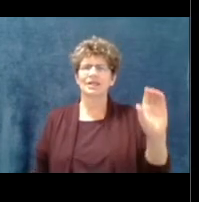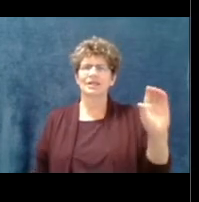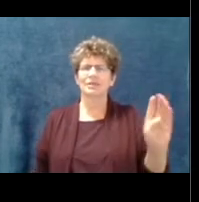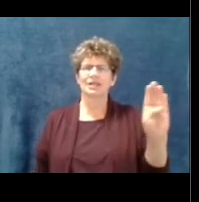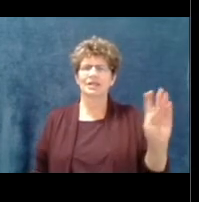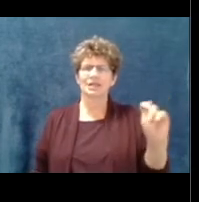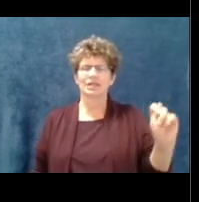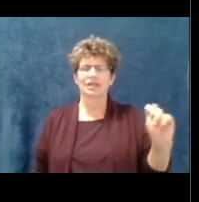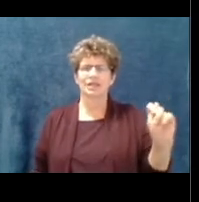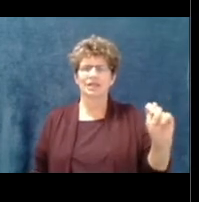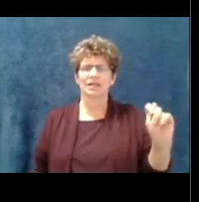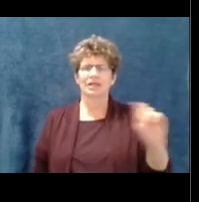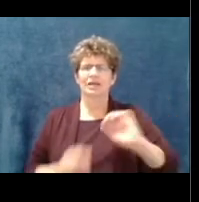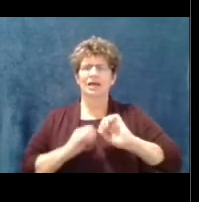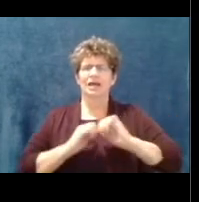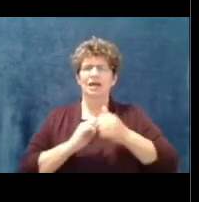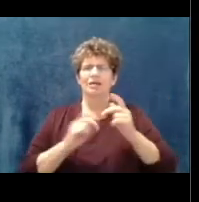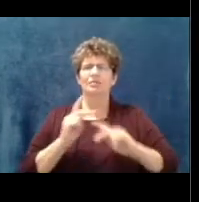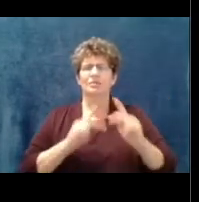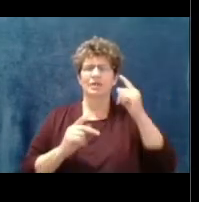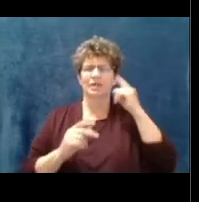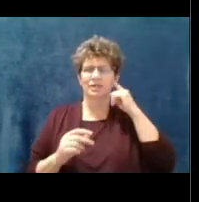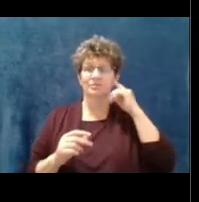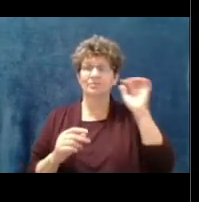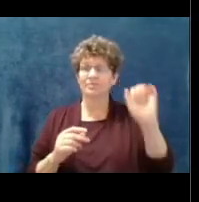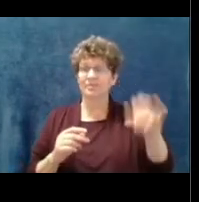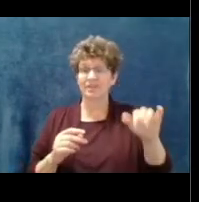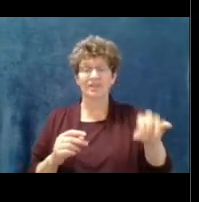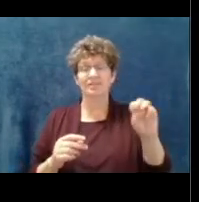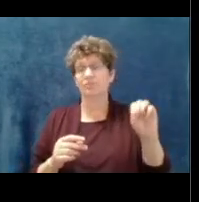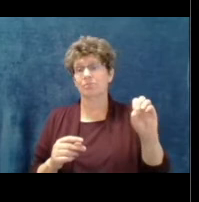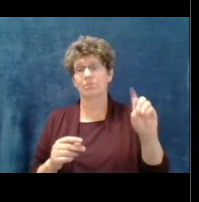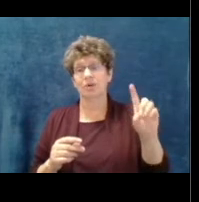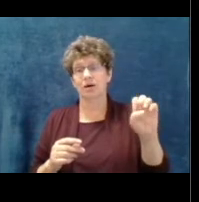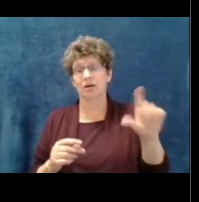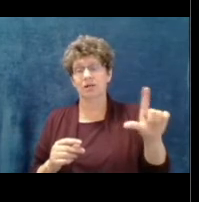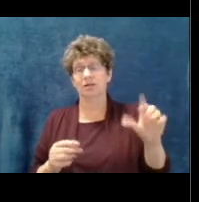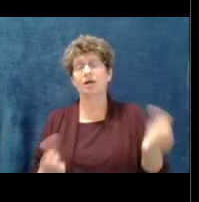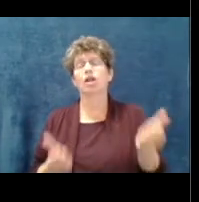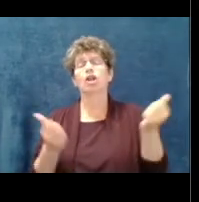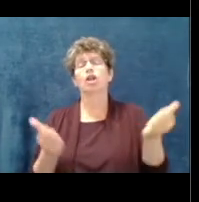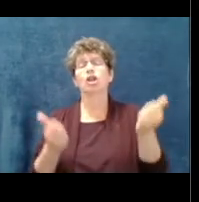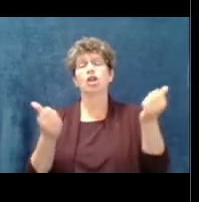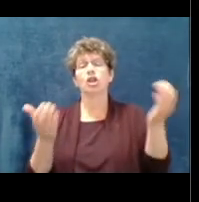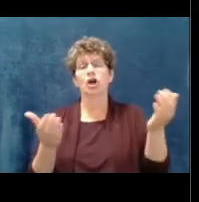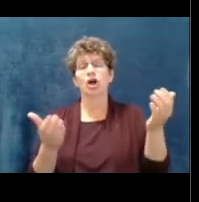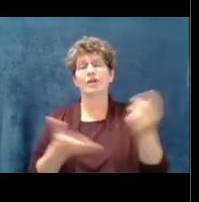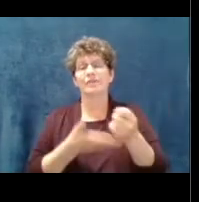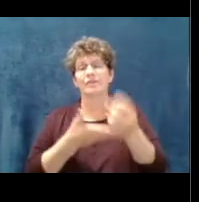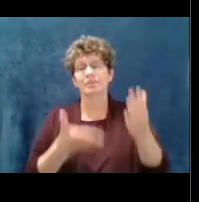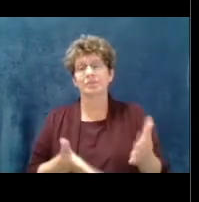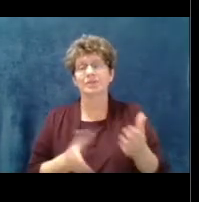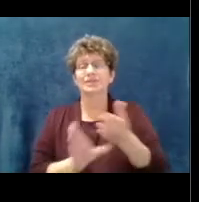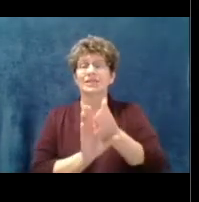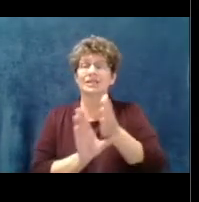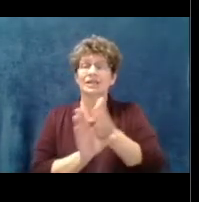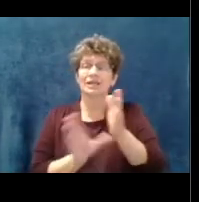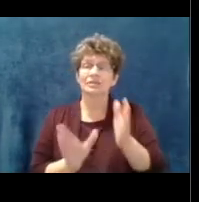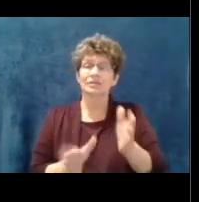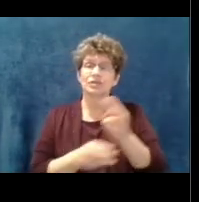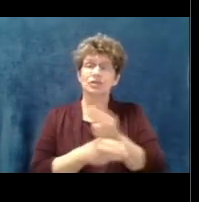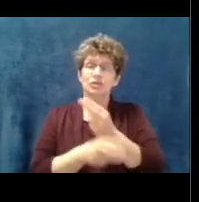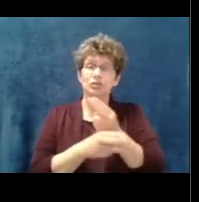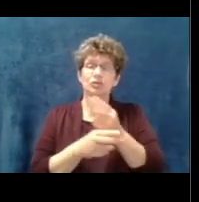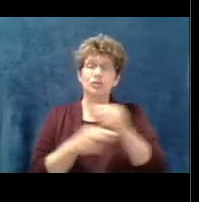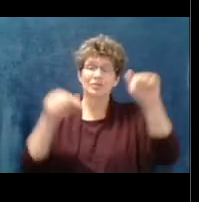of thinking. Okay, this is a model a lot of therapists and psychiatrists use to think about how depression forms in people and other kind of negative